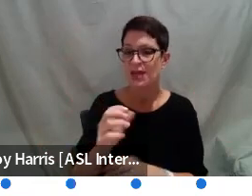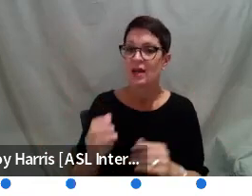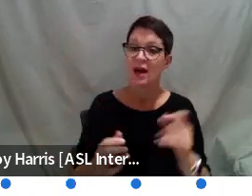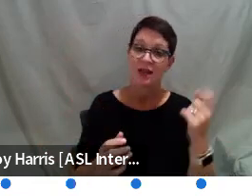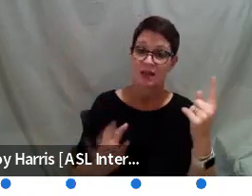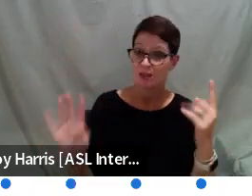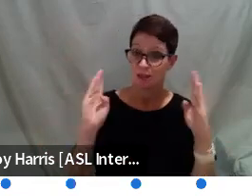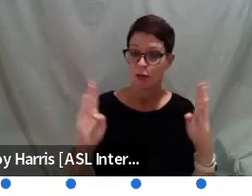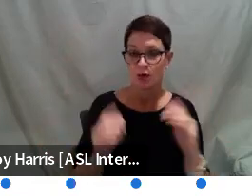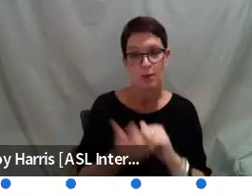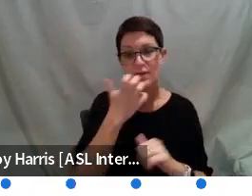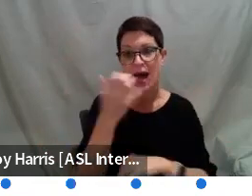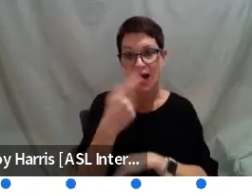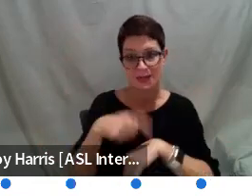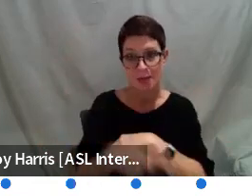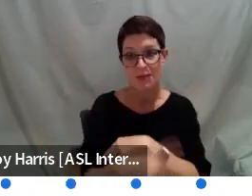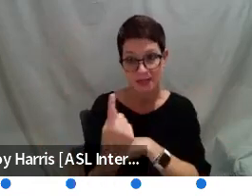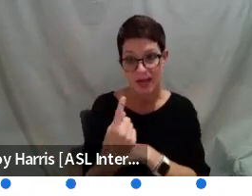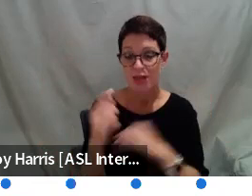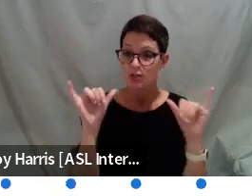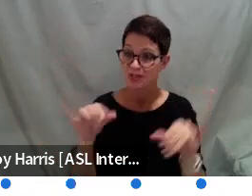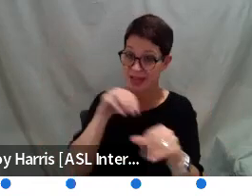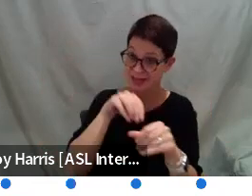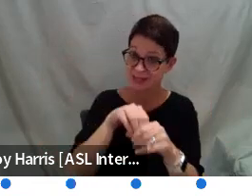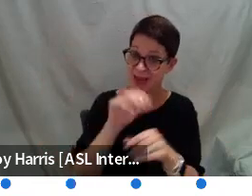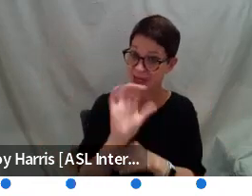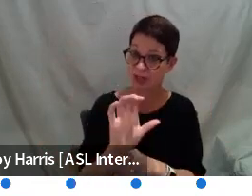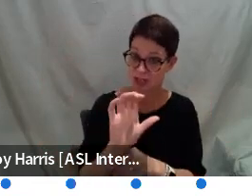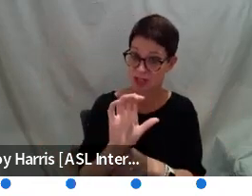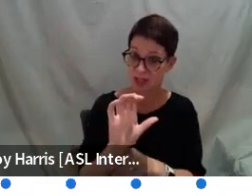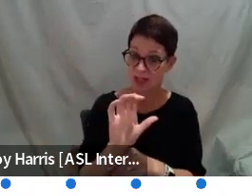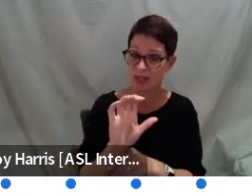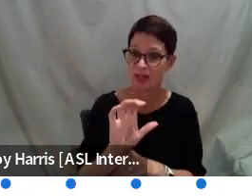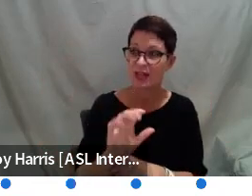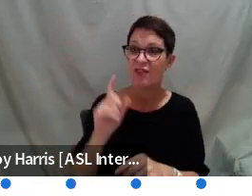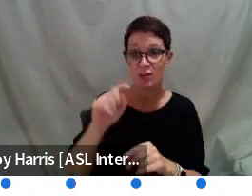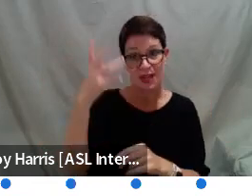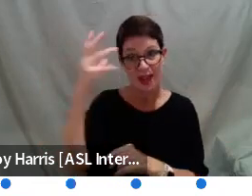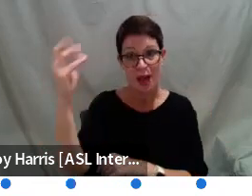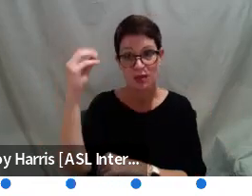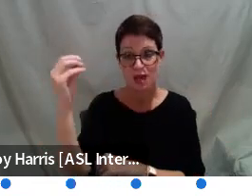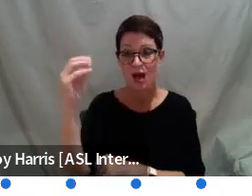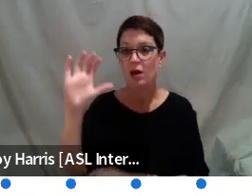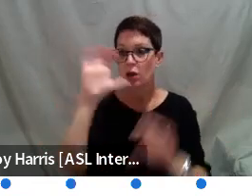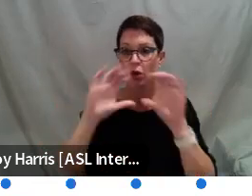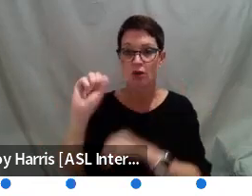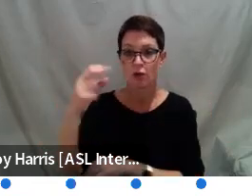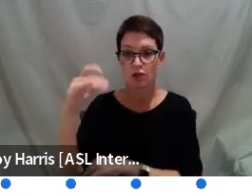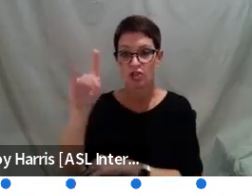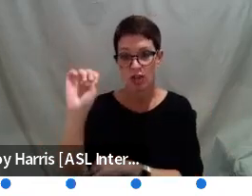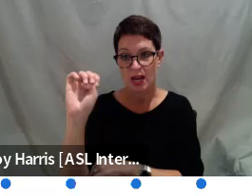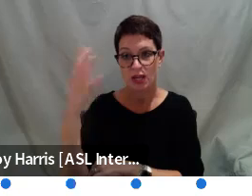of day. And if you have to go outside, to seek shade often.